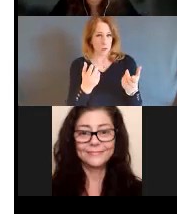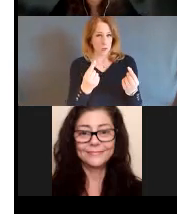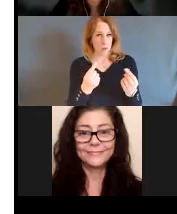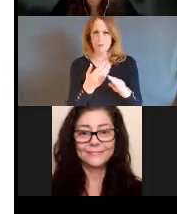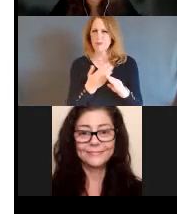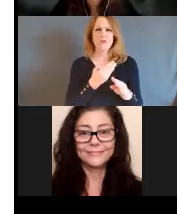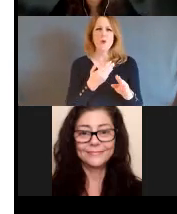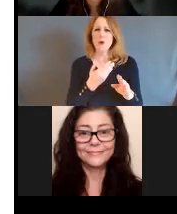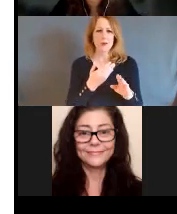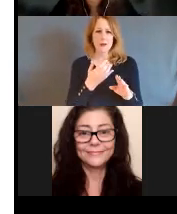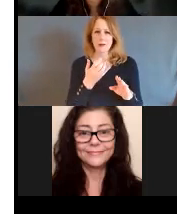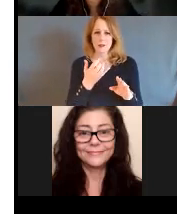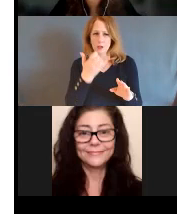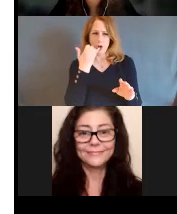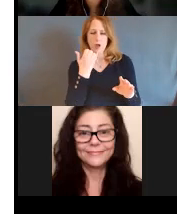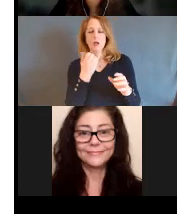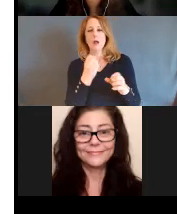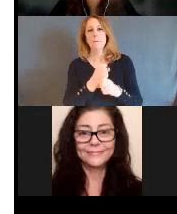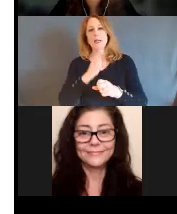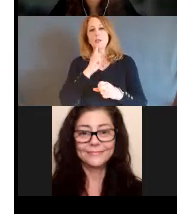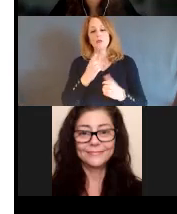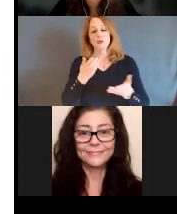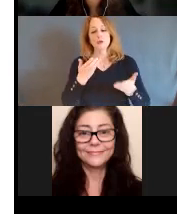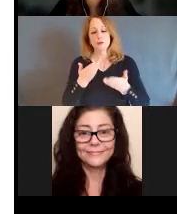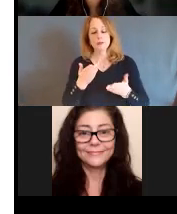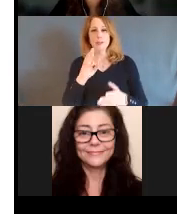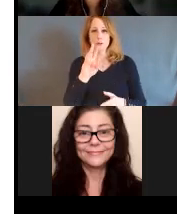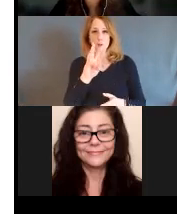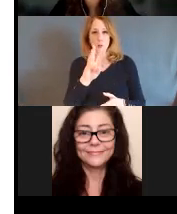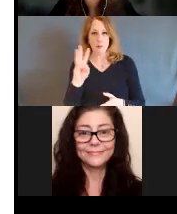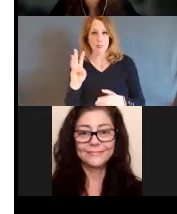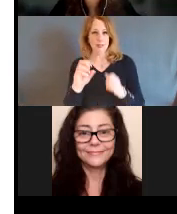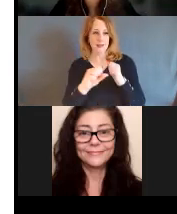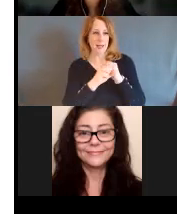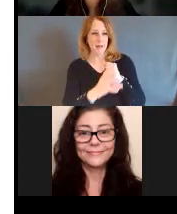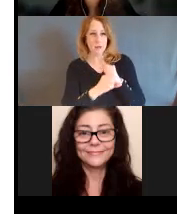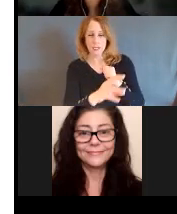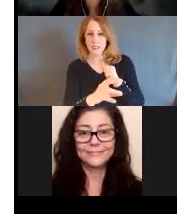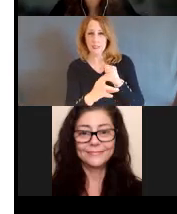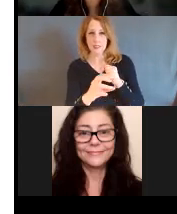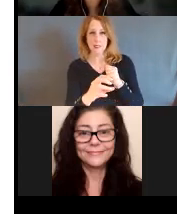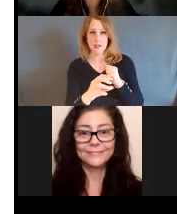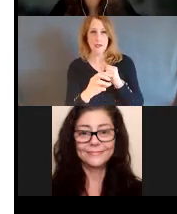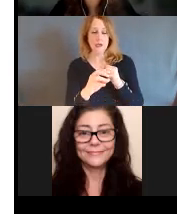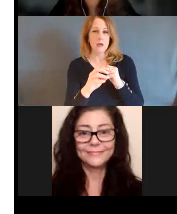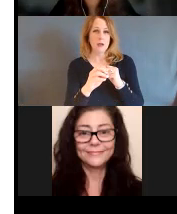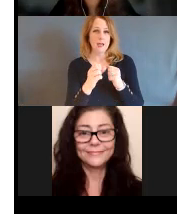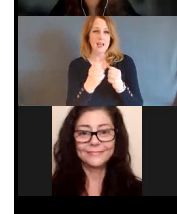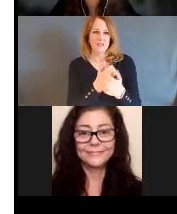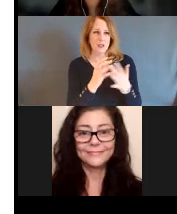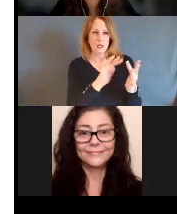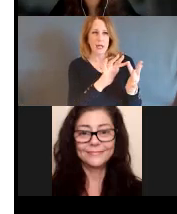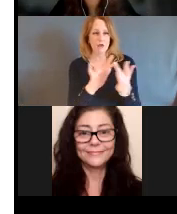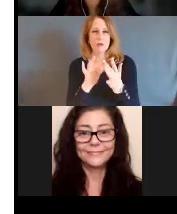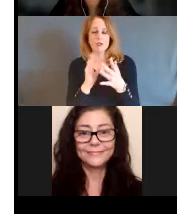John is to make sure that your services, your website, your advertising, where you're going to do outreach also include